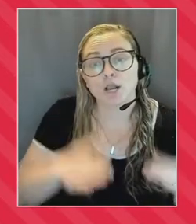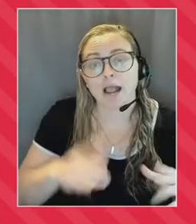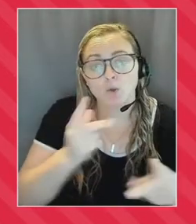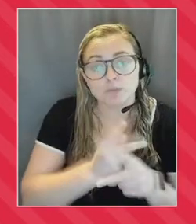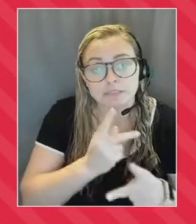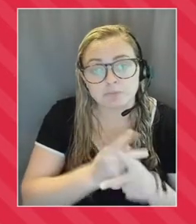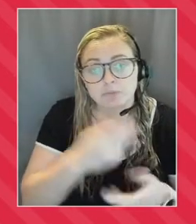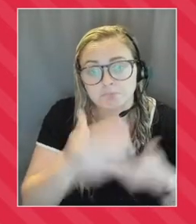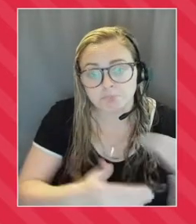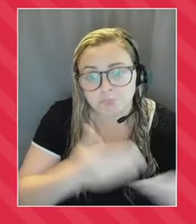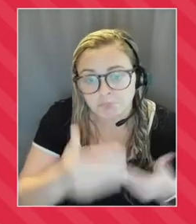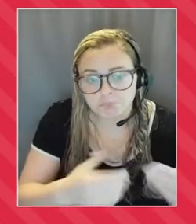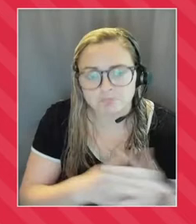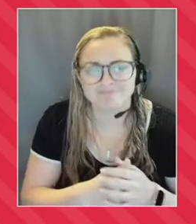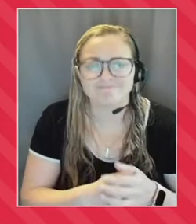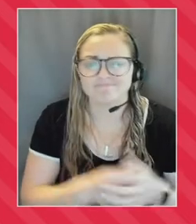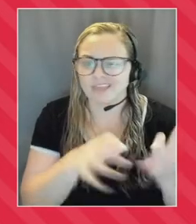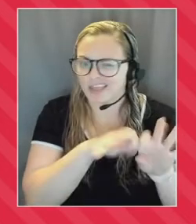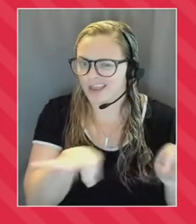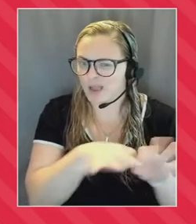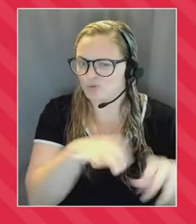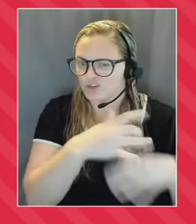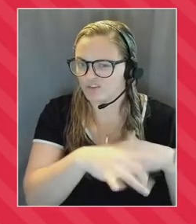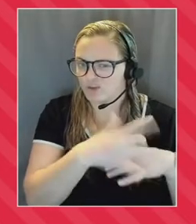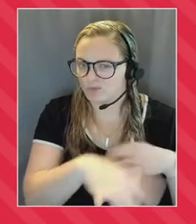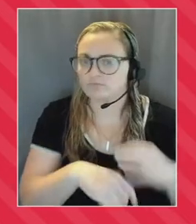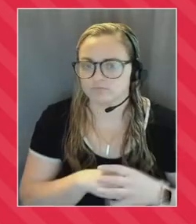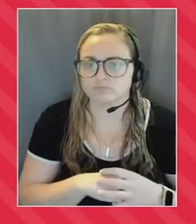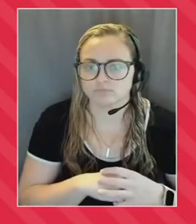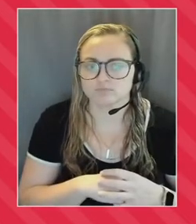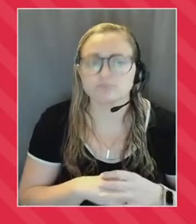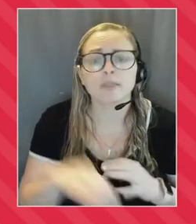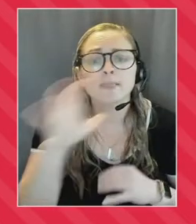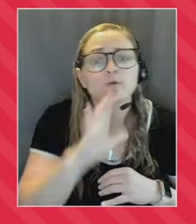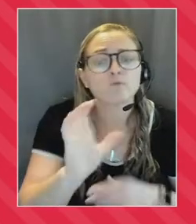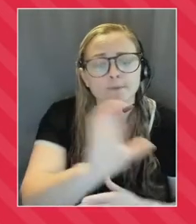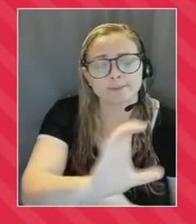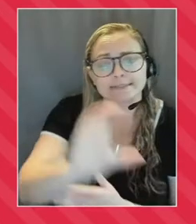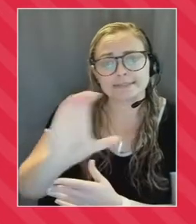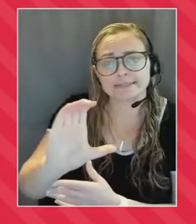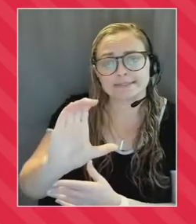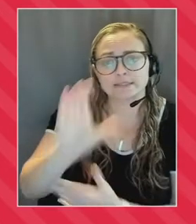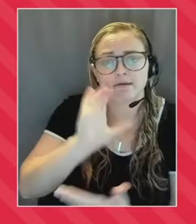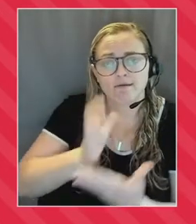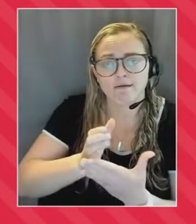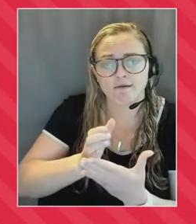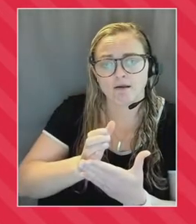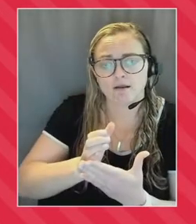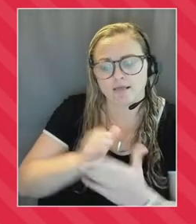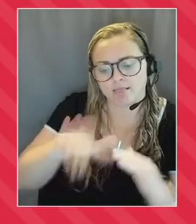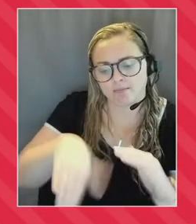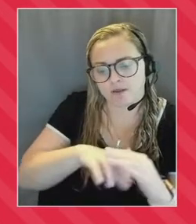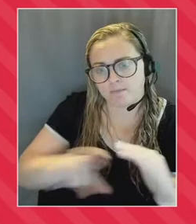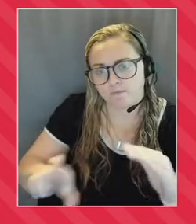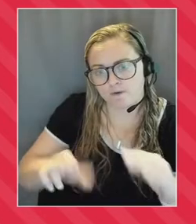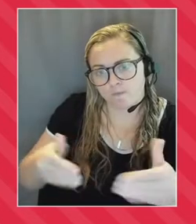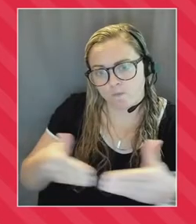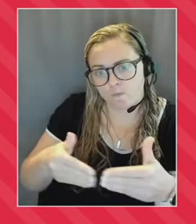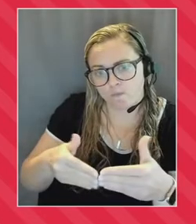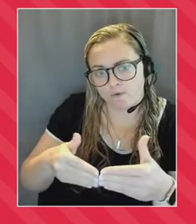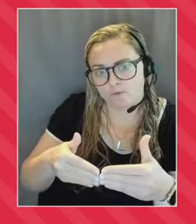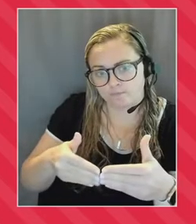Closed captioning is available during this program. Look for the closed captioning icon button at the right corner of the box that I'm